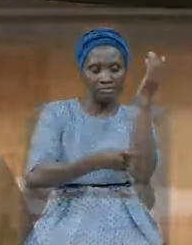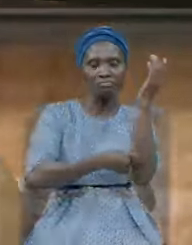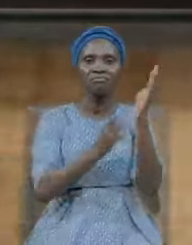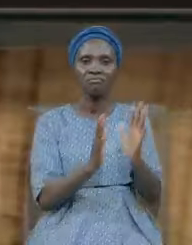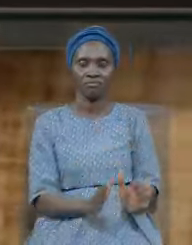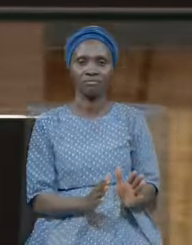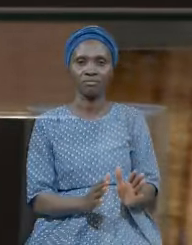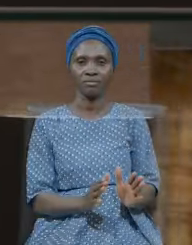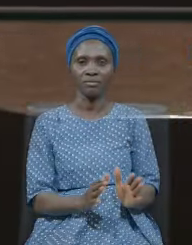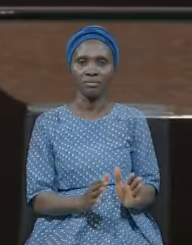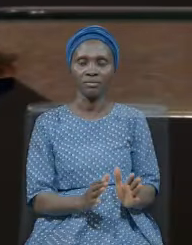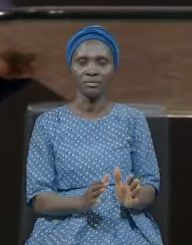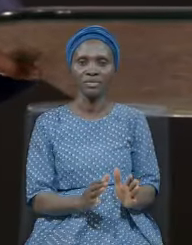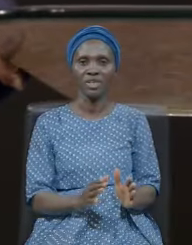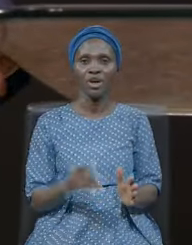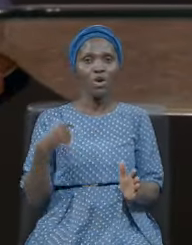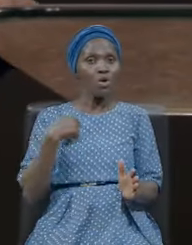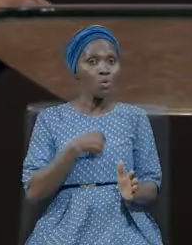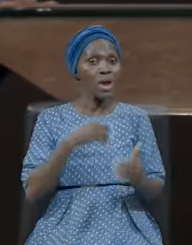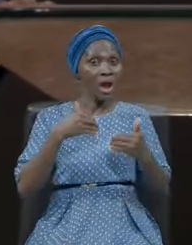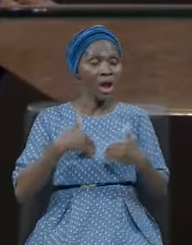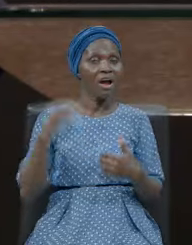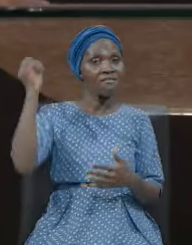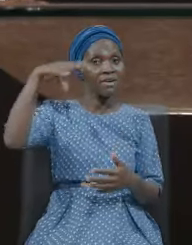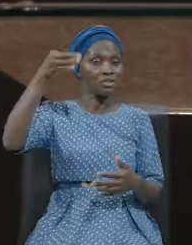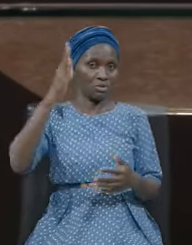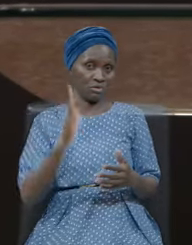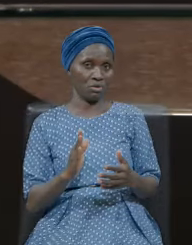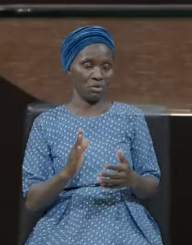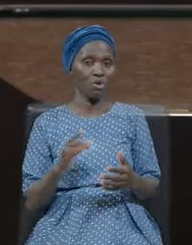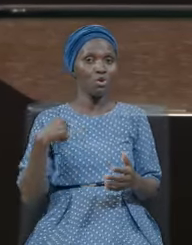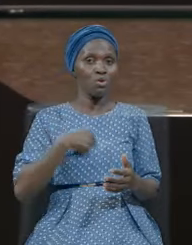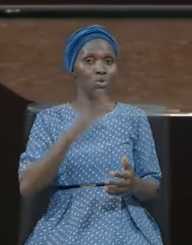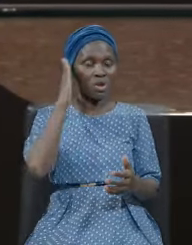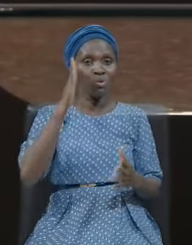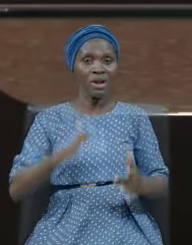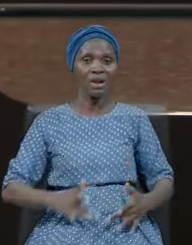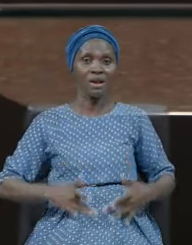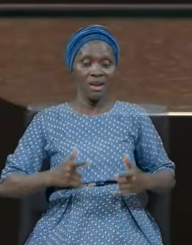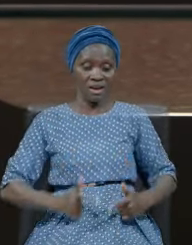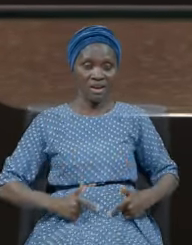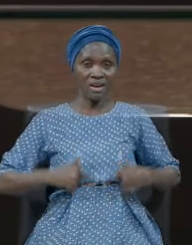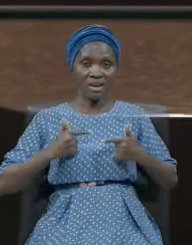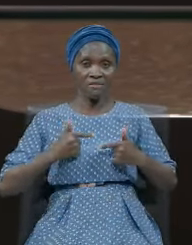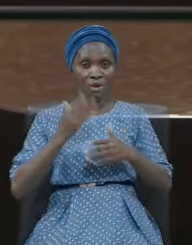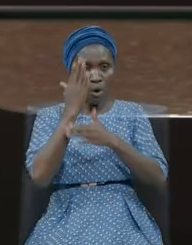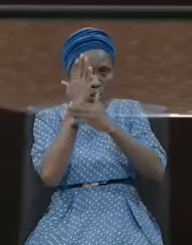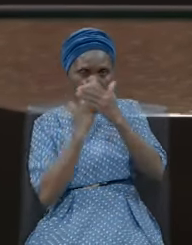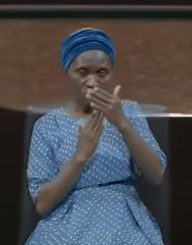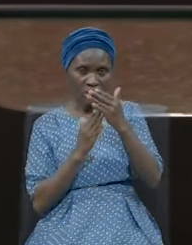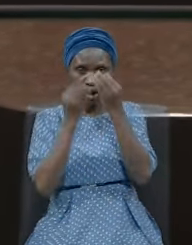have the grace of God, we should live soberly, righteously,